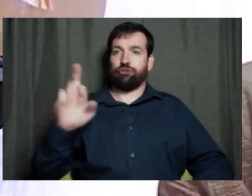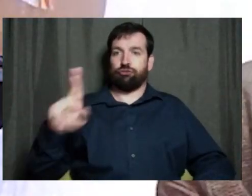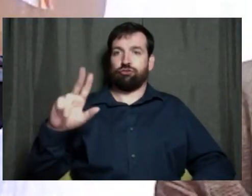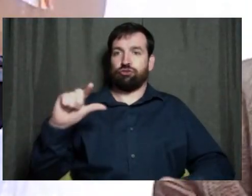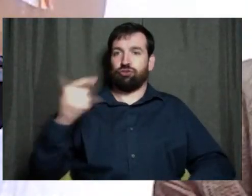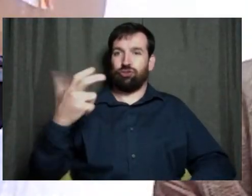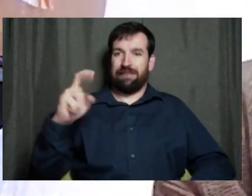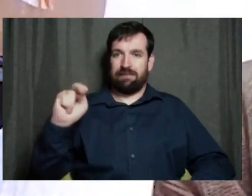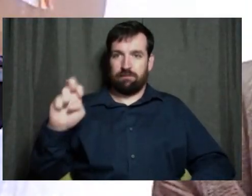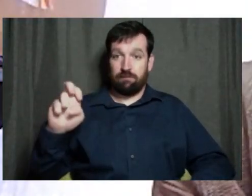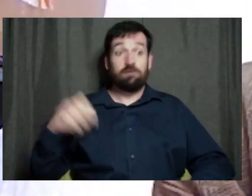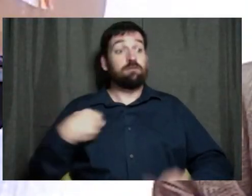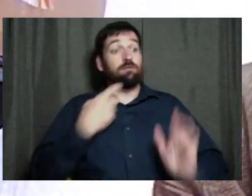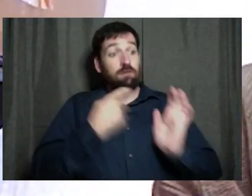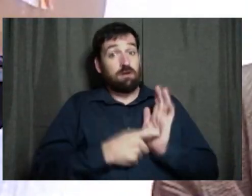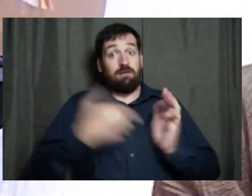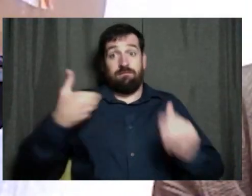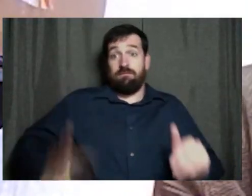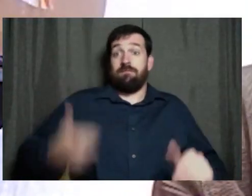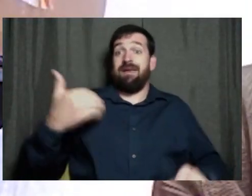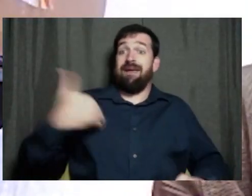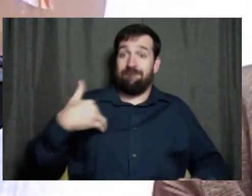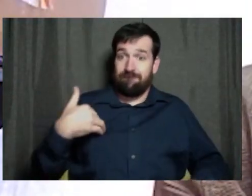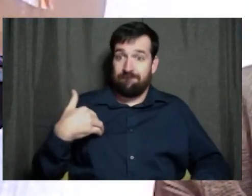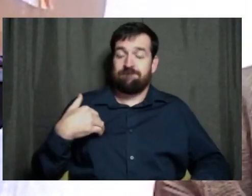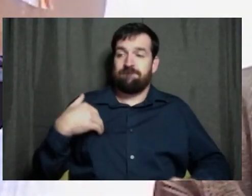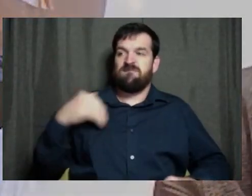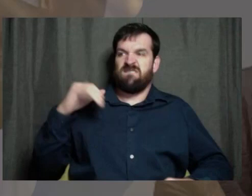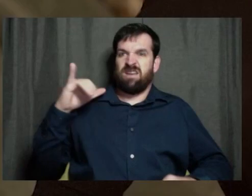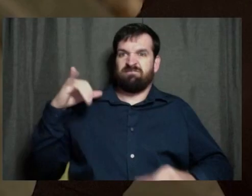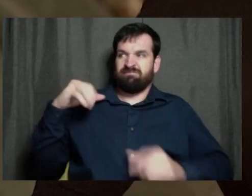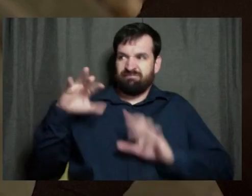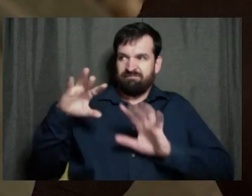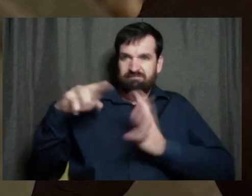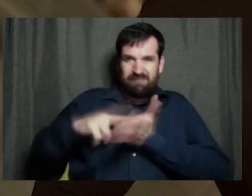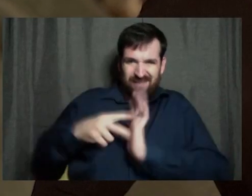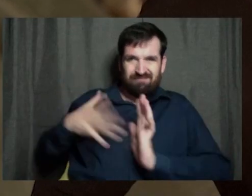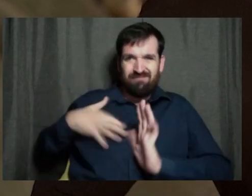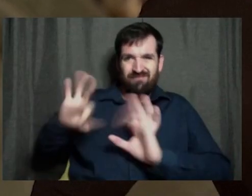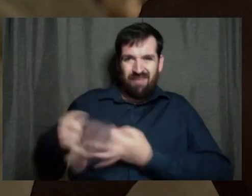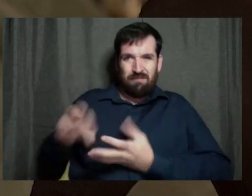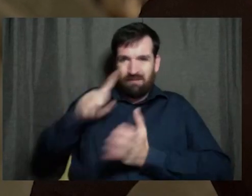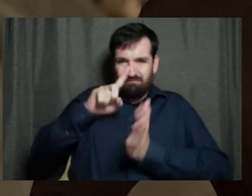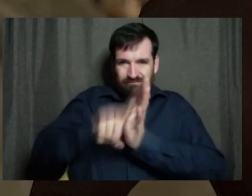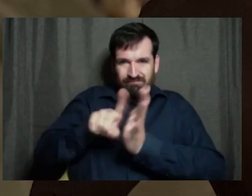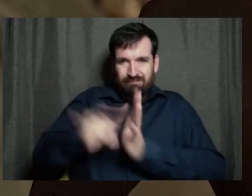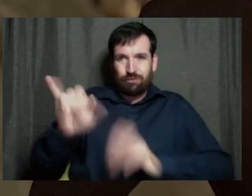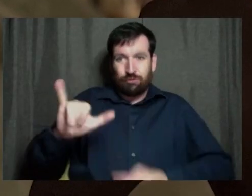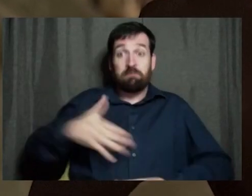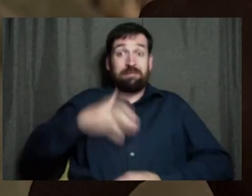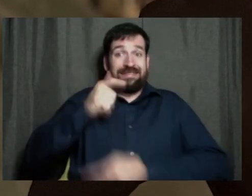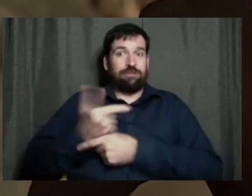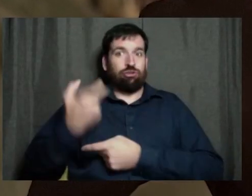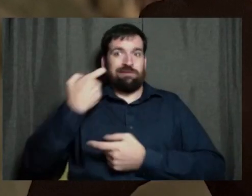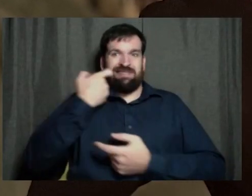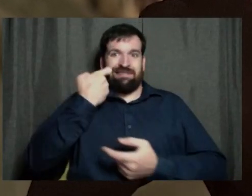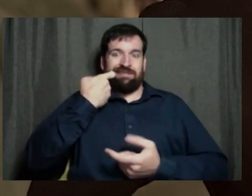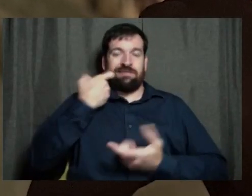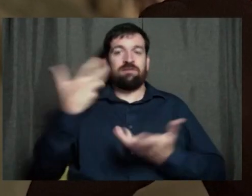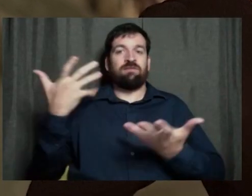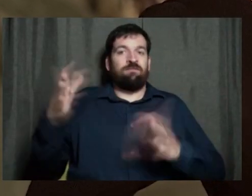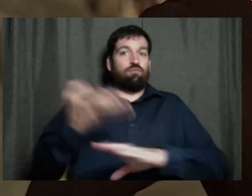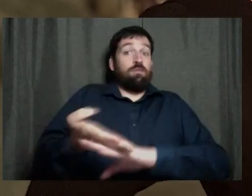a carrier of the mutation that allowed the rest of my family to get screened, my sister actually just got a preventative double